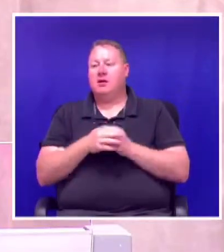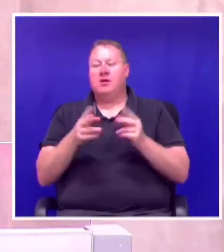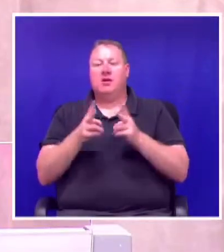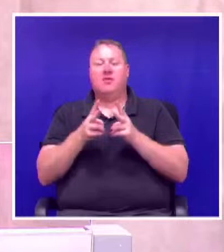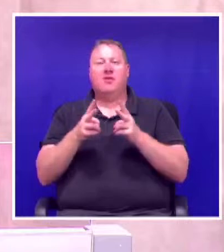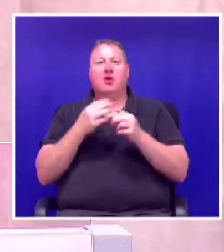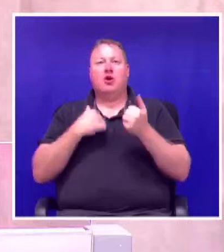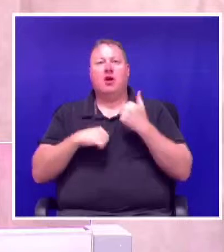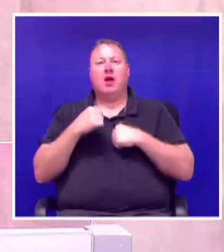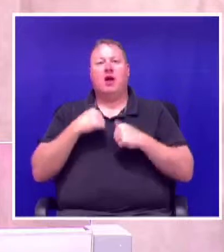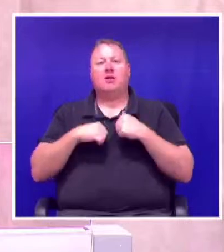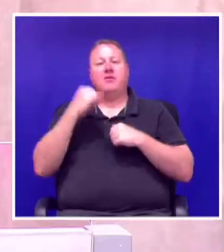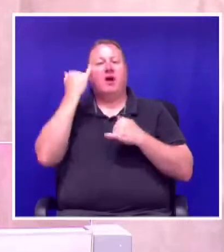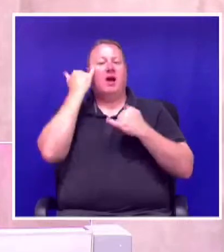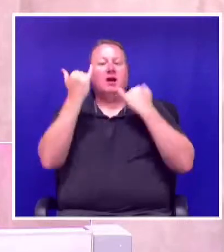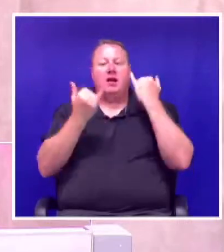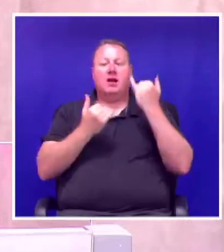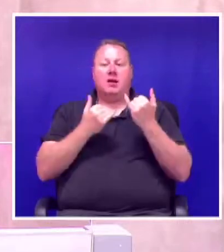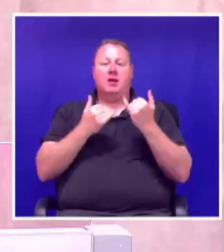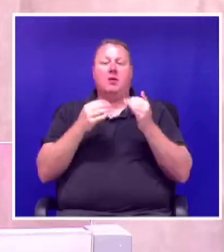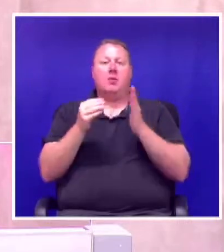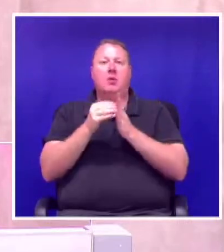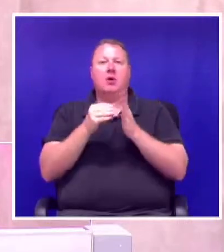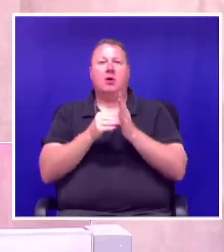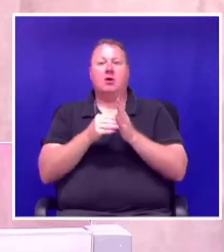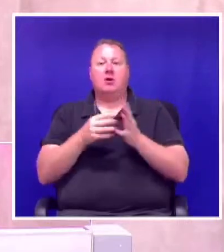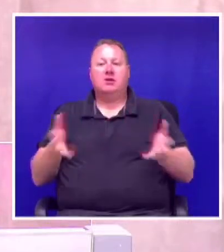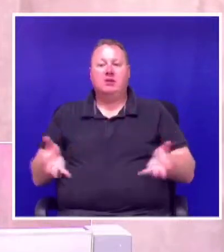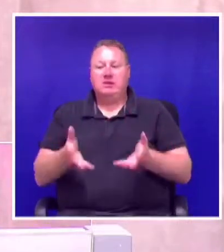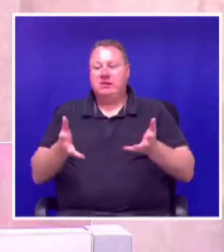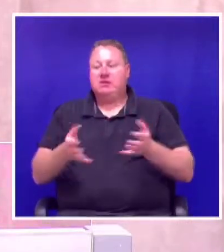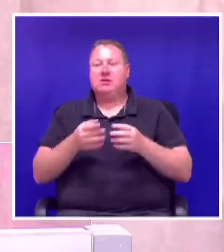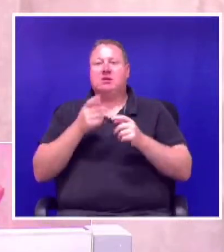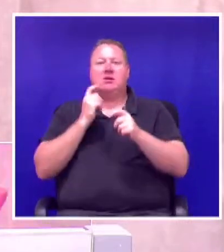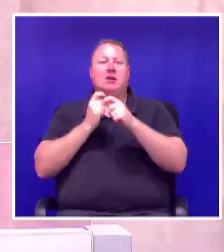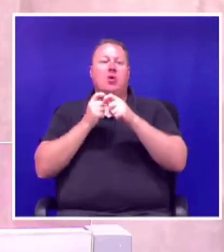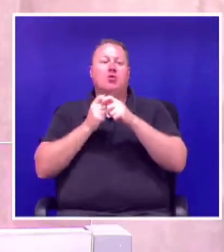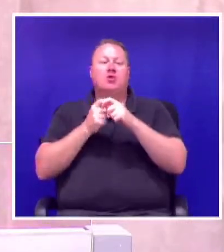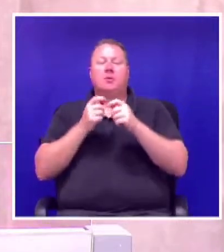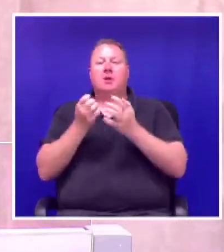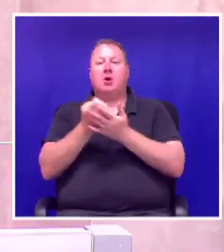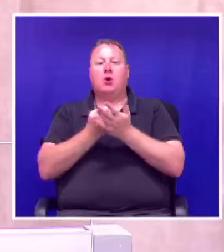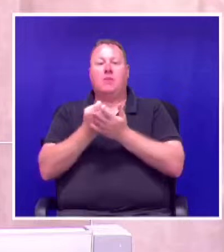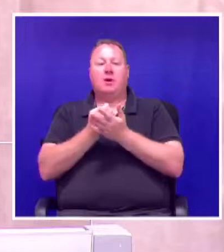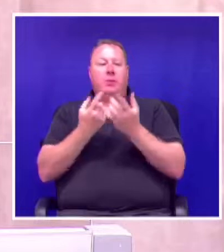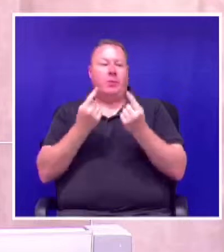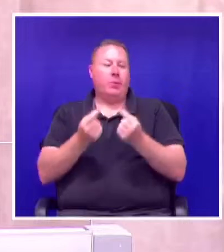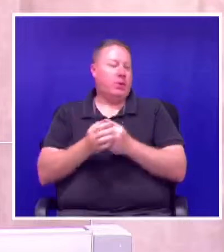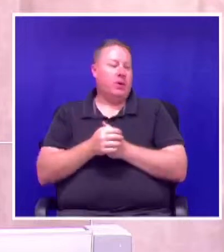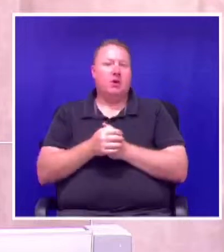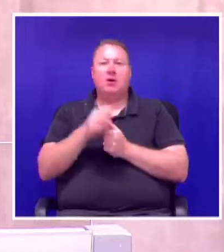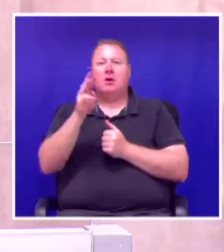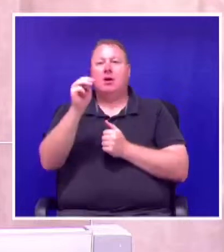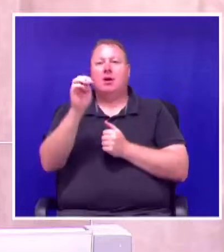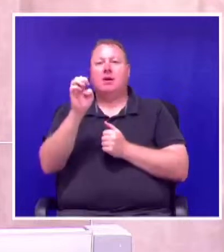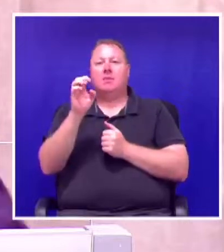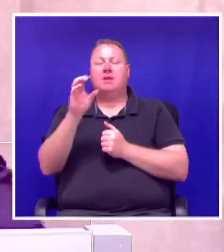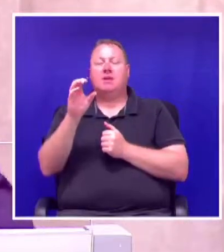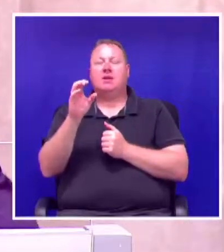active initiatives of driving what they call township economy. The MEC for